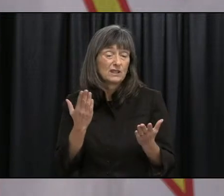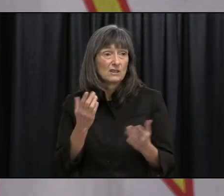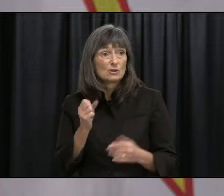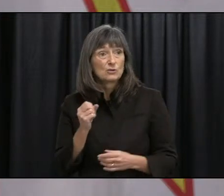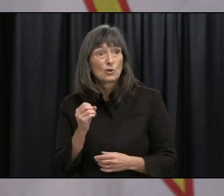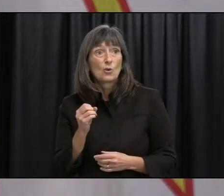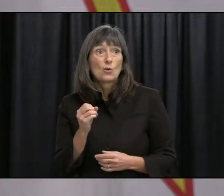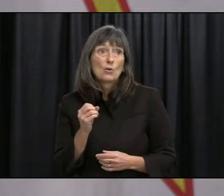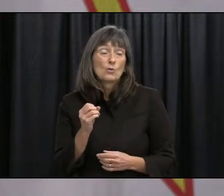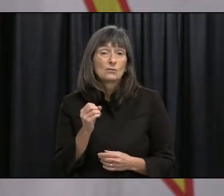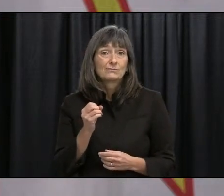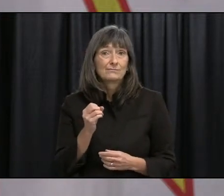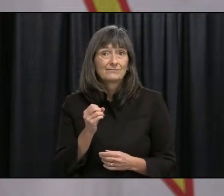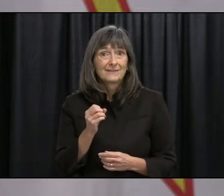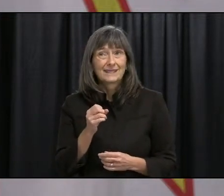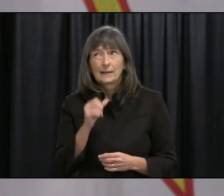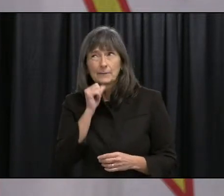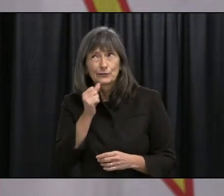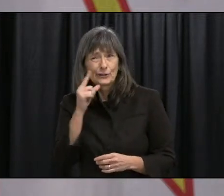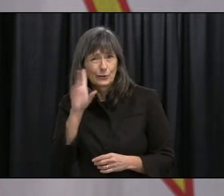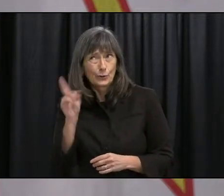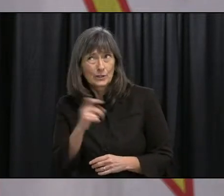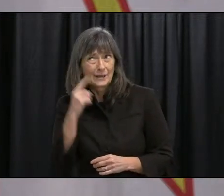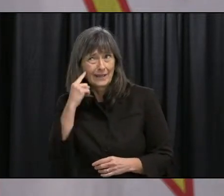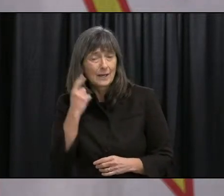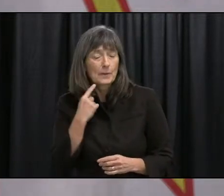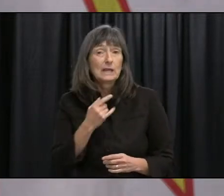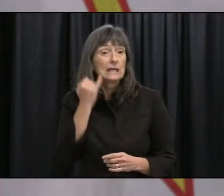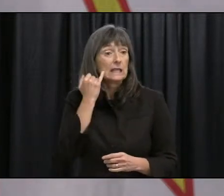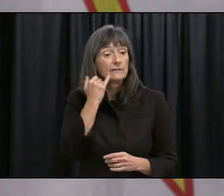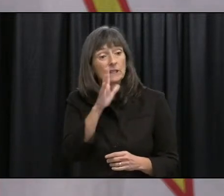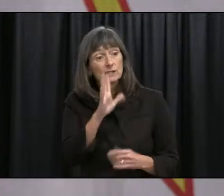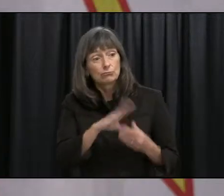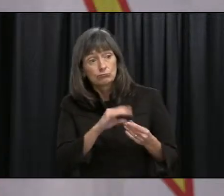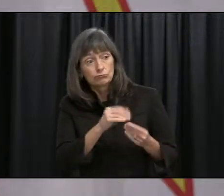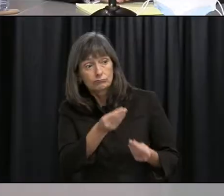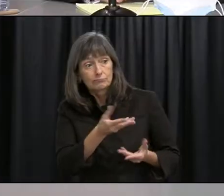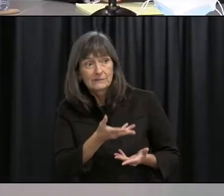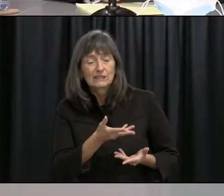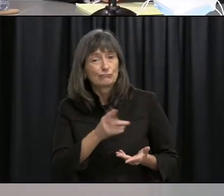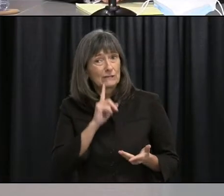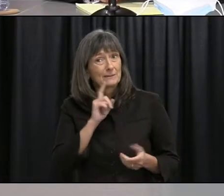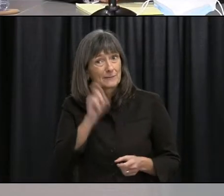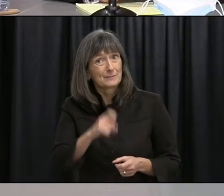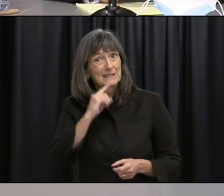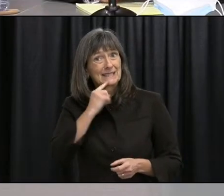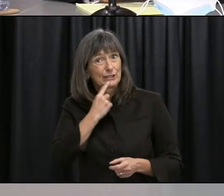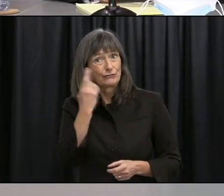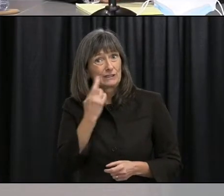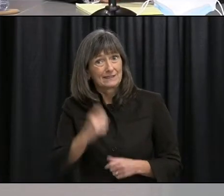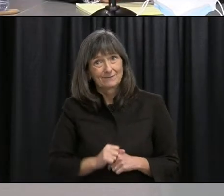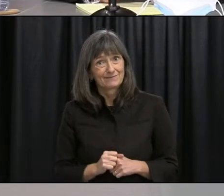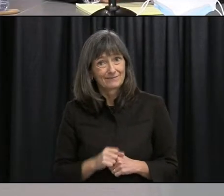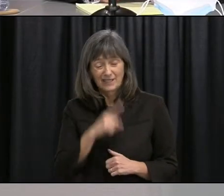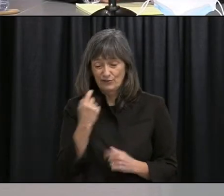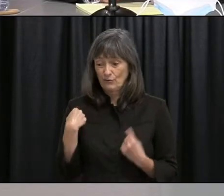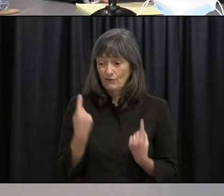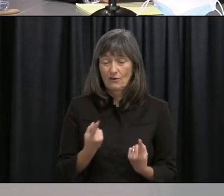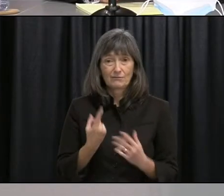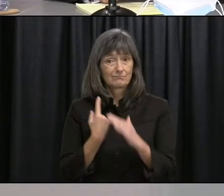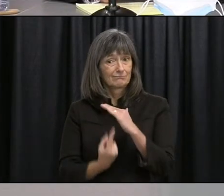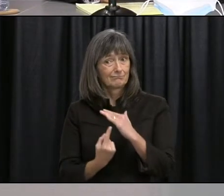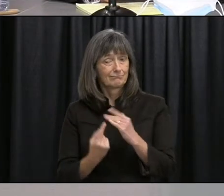that. Sorry, I misunderstood your question there initially. No, it's okay. It wasn't properly worded to begin with, but thank you.